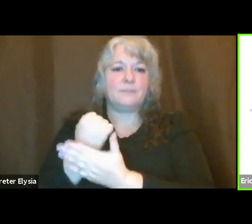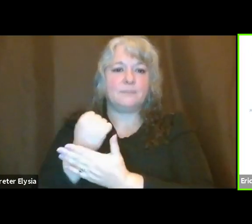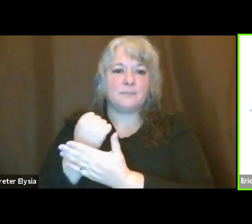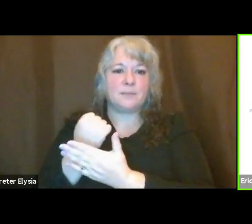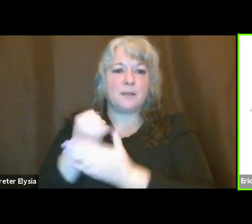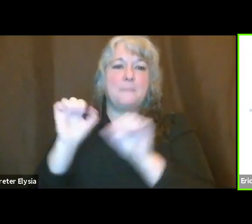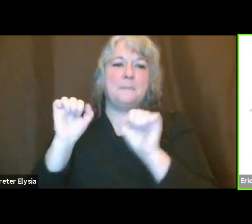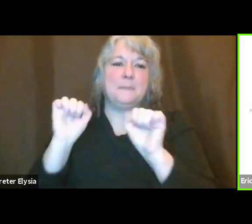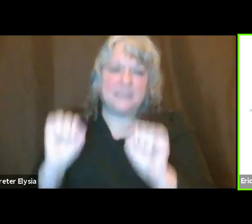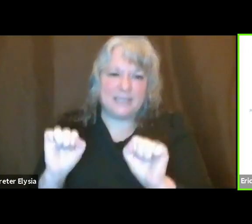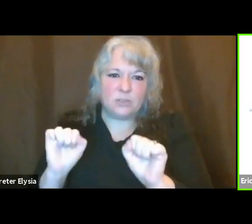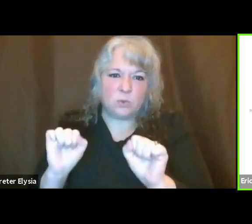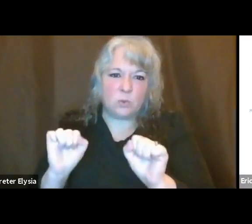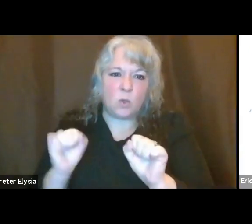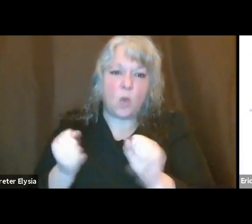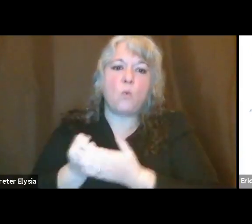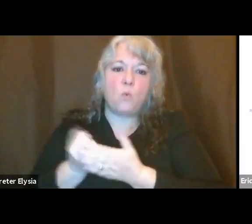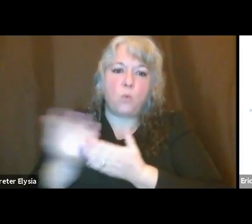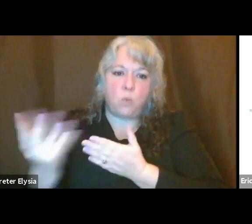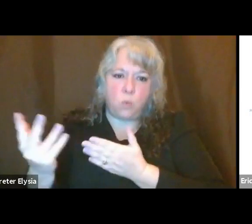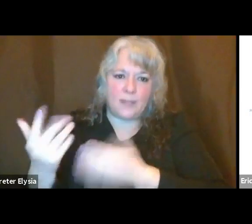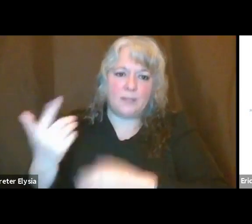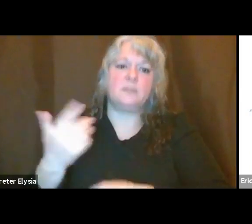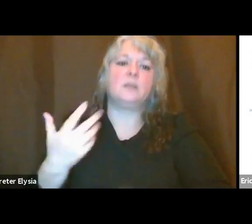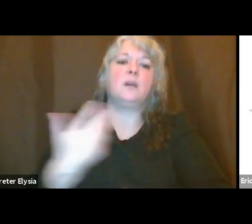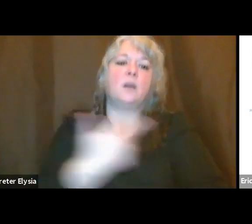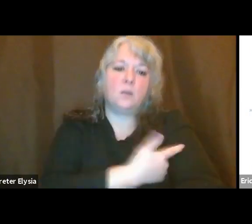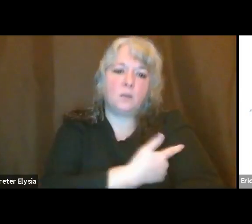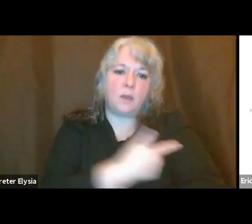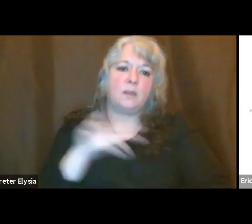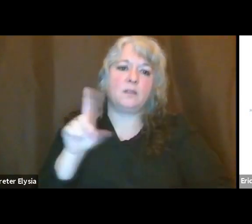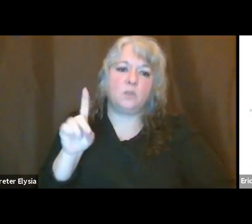wasted doses. Okay, thank you. Sure.